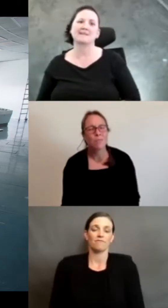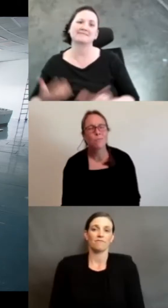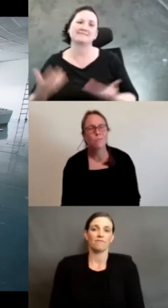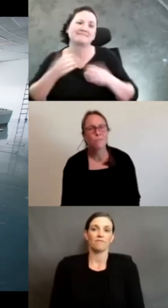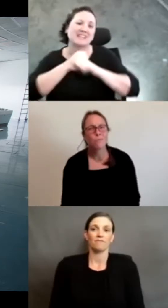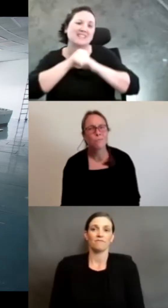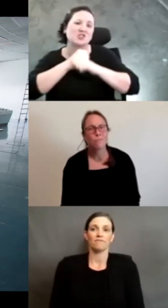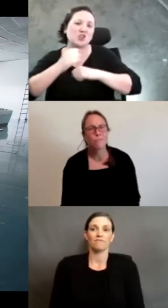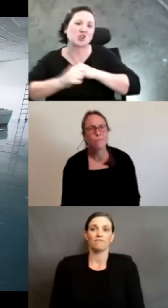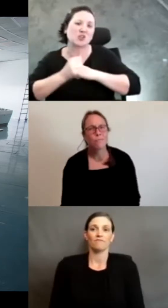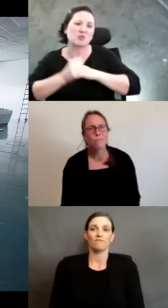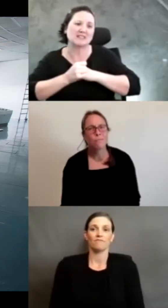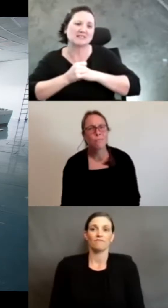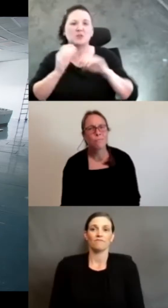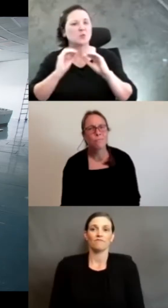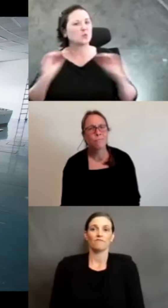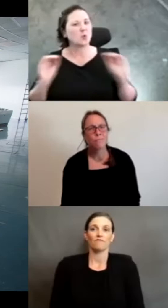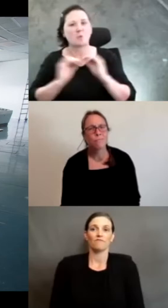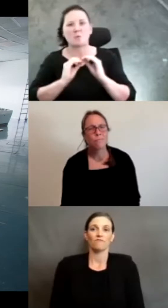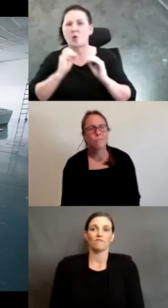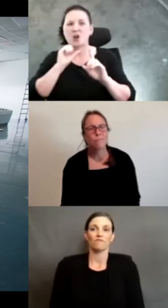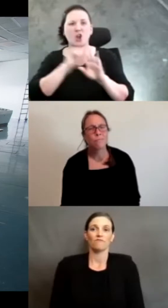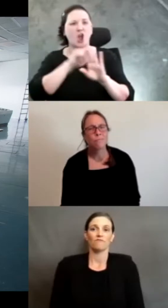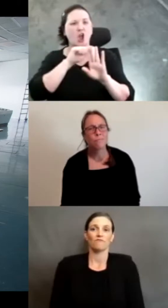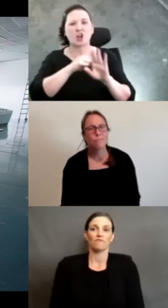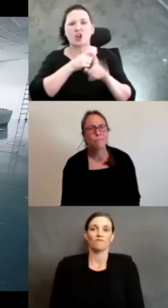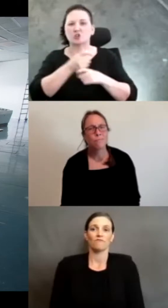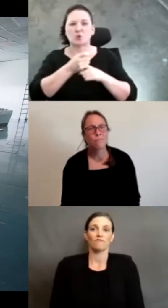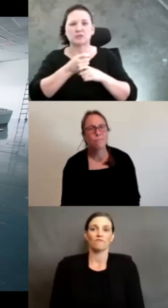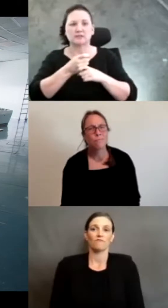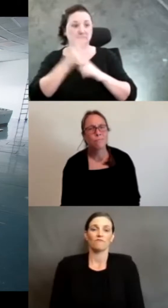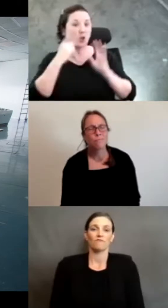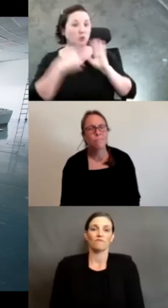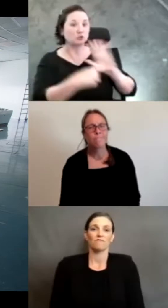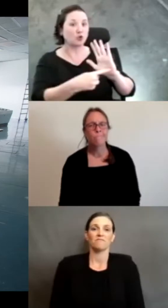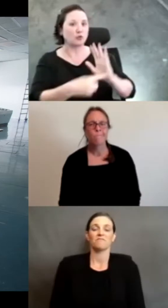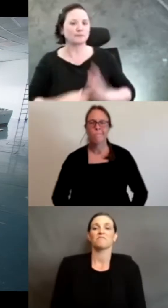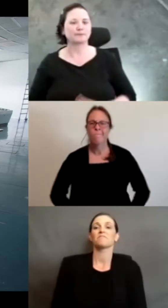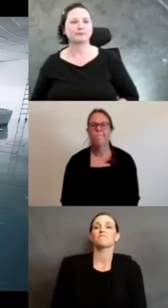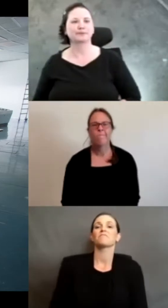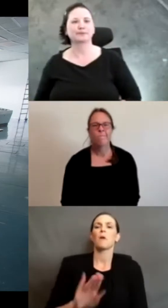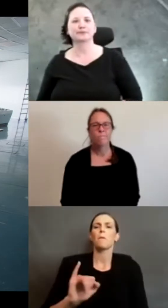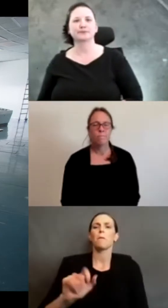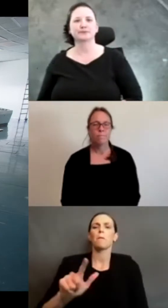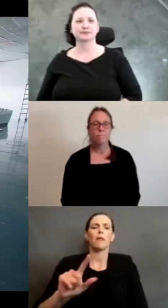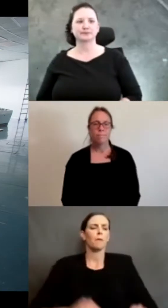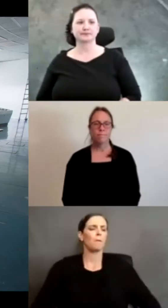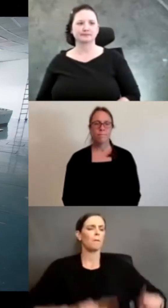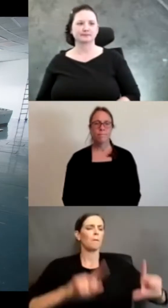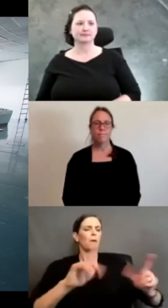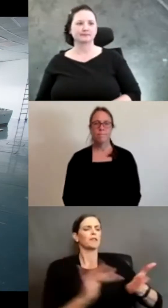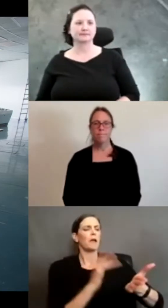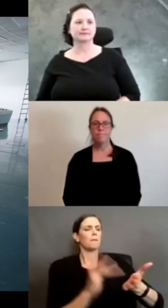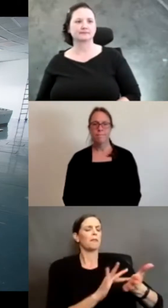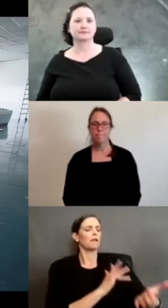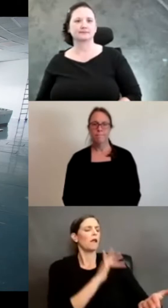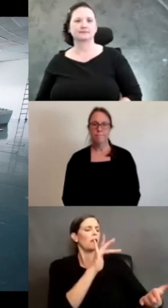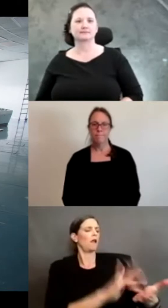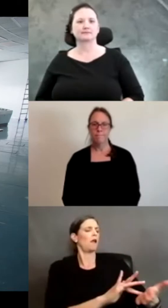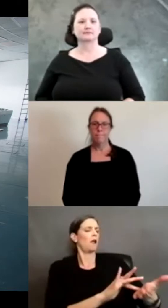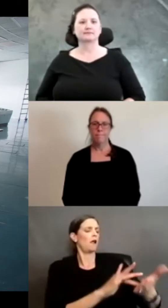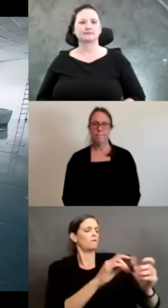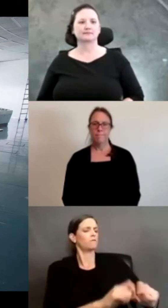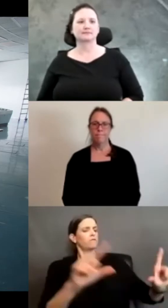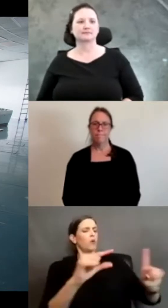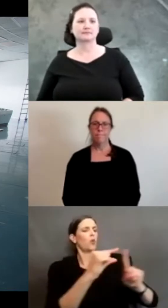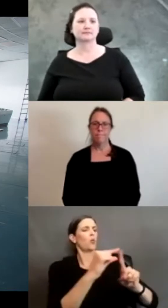knock-knock jokes. Here, I'll show you. Bill takes a tablet and presses his hand to the screen. The screen shows the words, "Access granted."